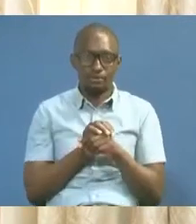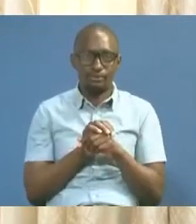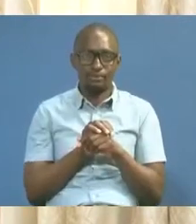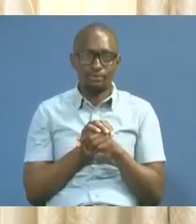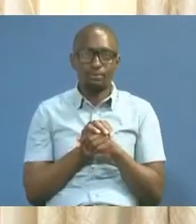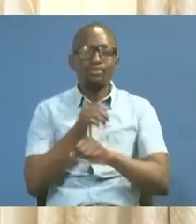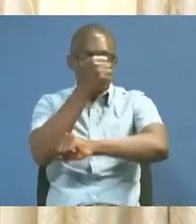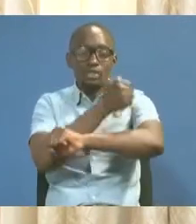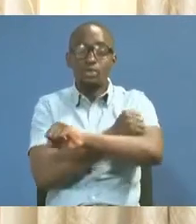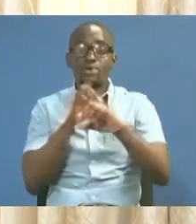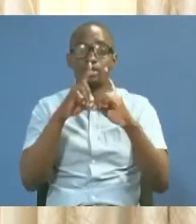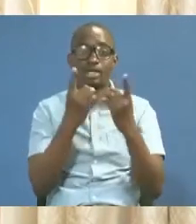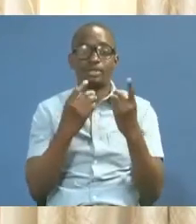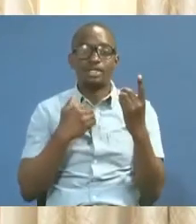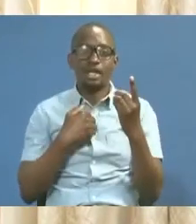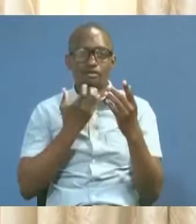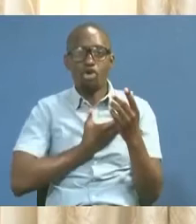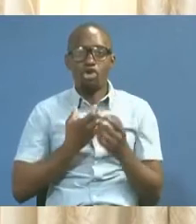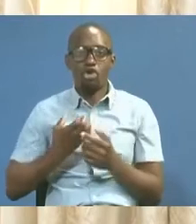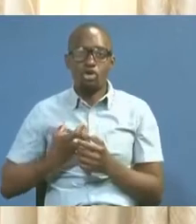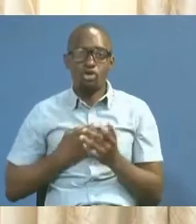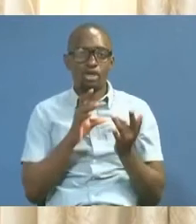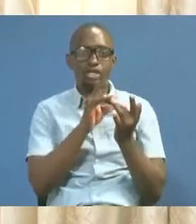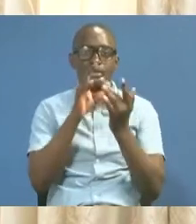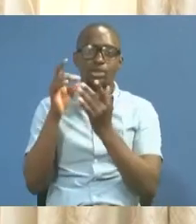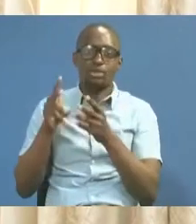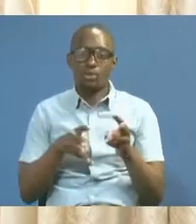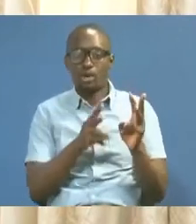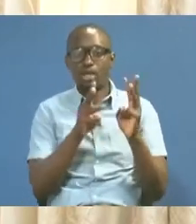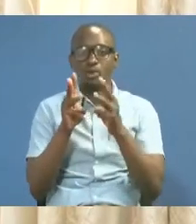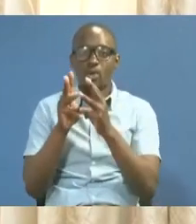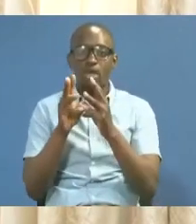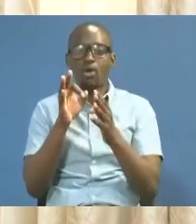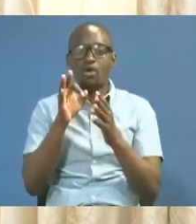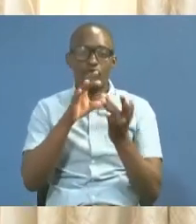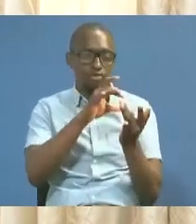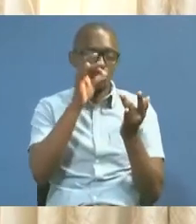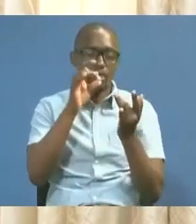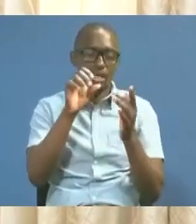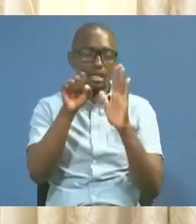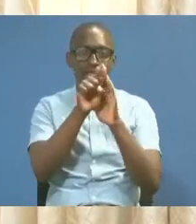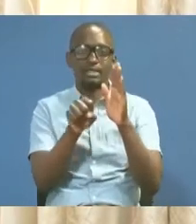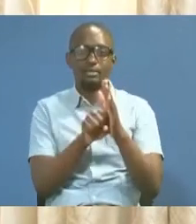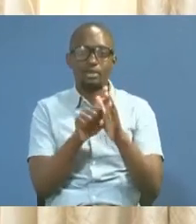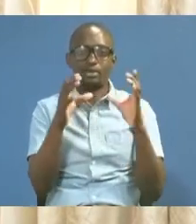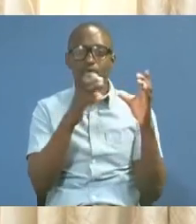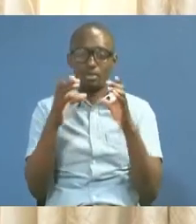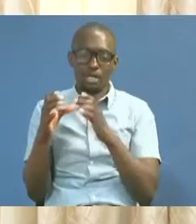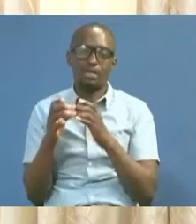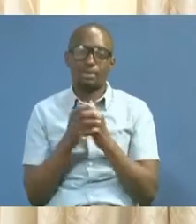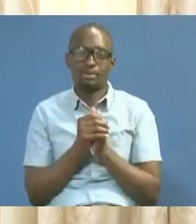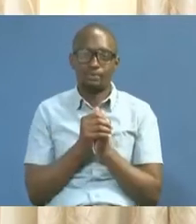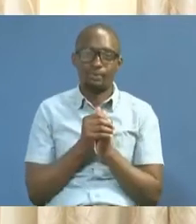In this school, departments have their own unique way of choosing subject combination, like I had said